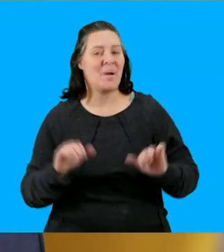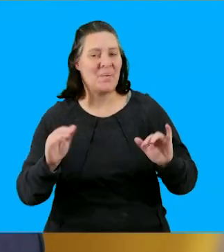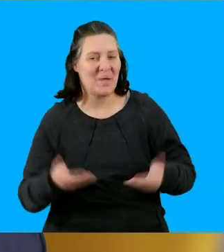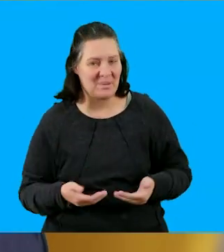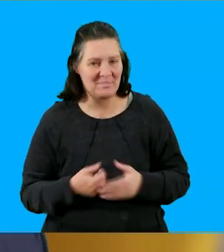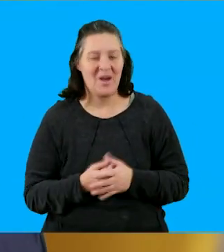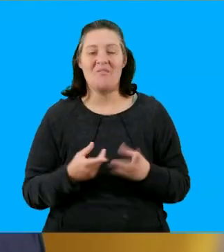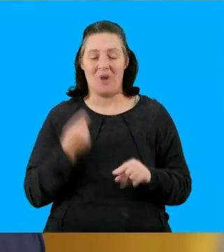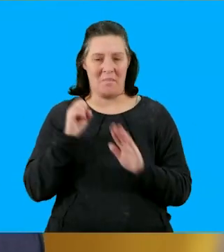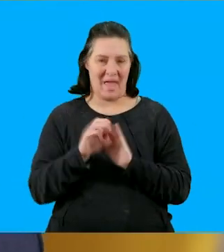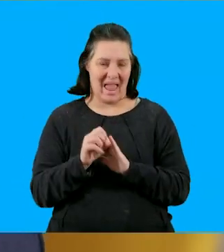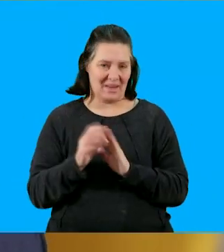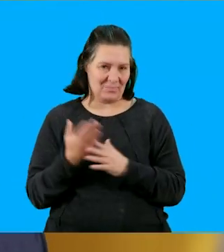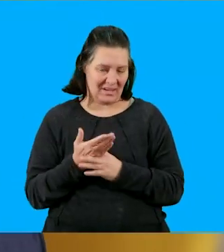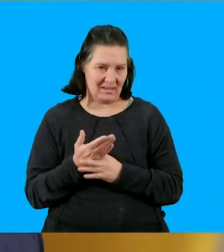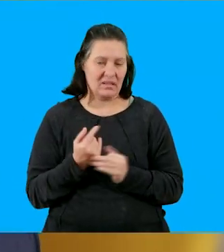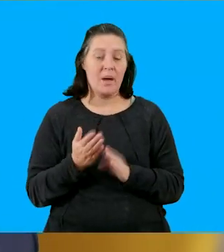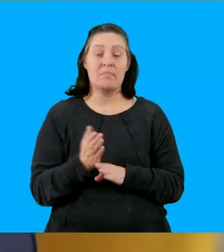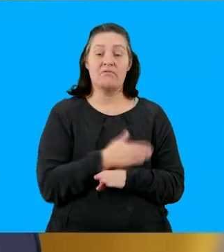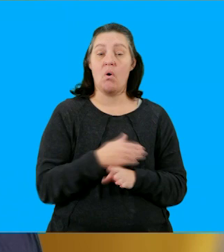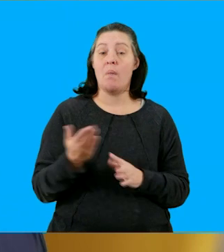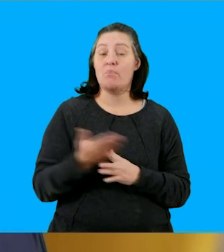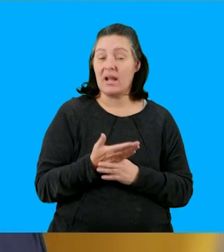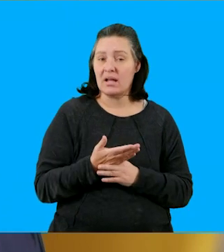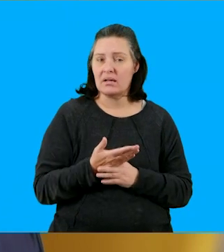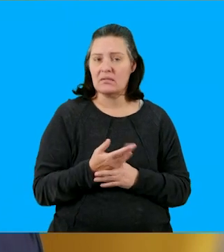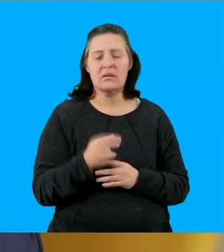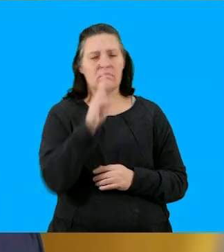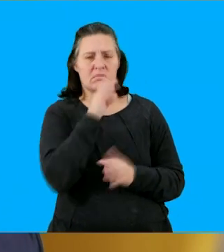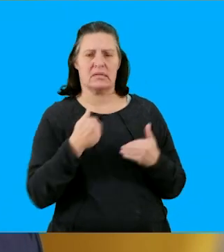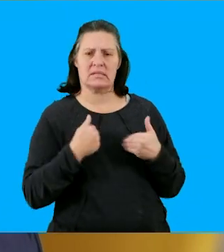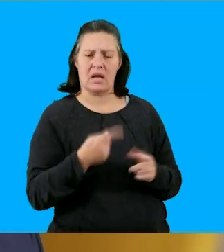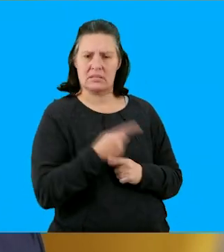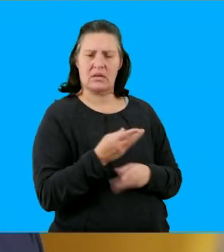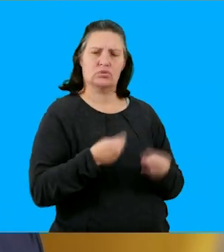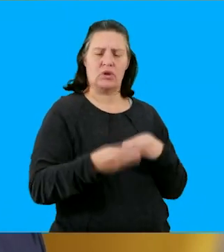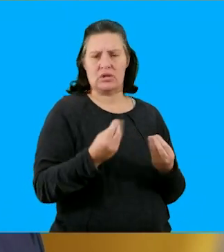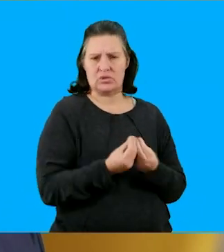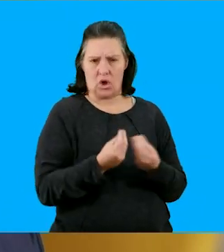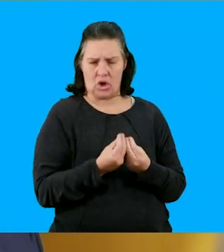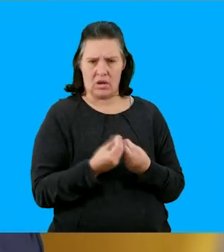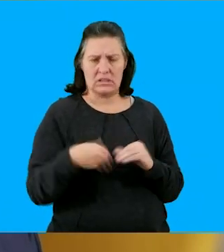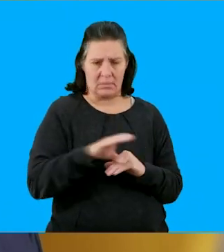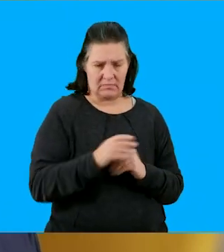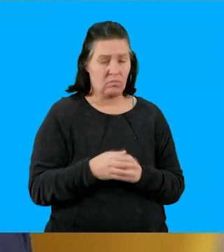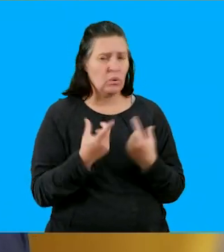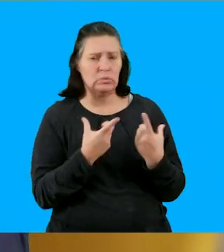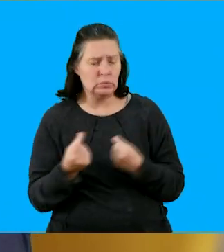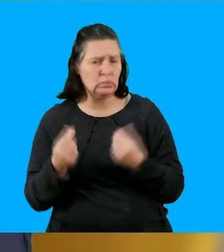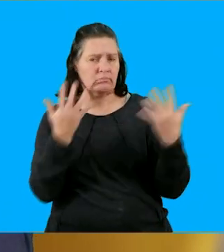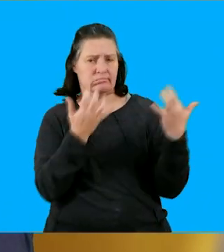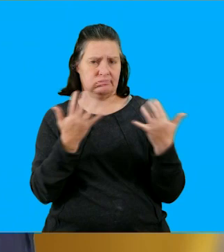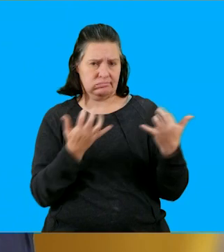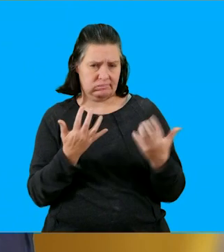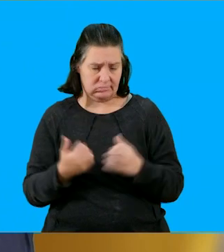Welcome back, dear learners, from the ad break. Before we went for the ad break, we started off with trading stock surplus and we did